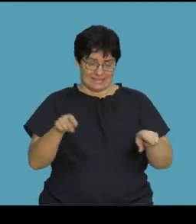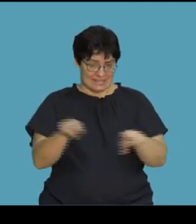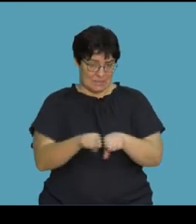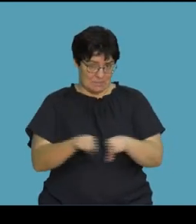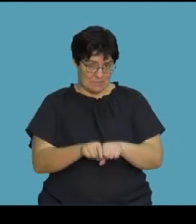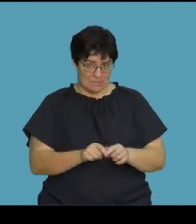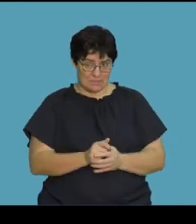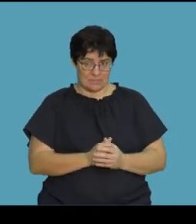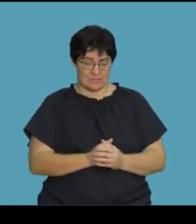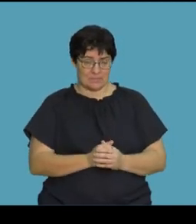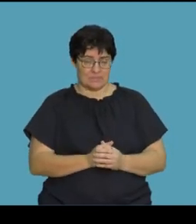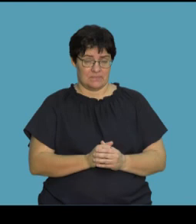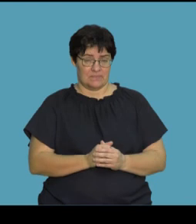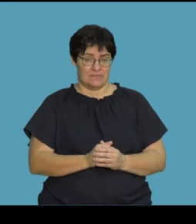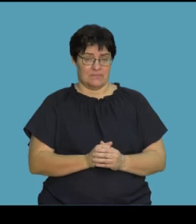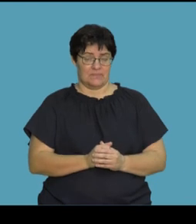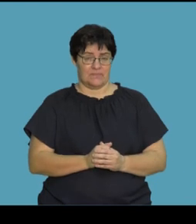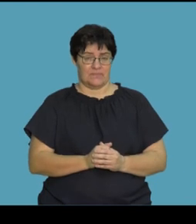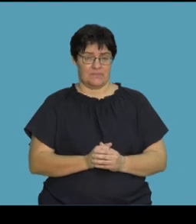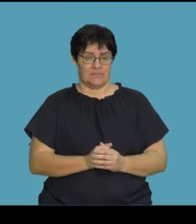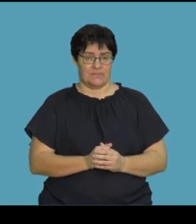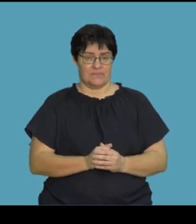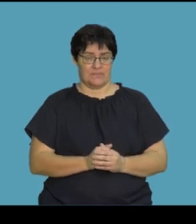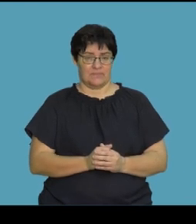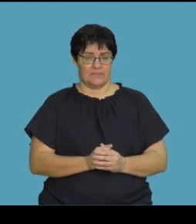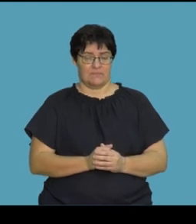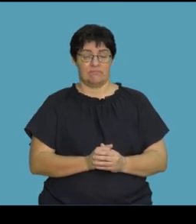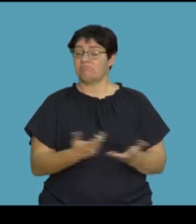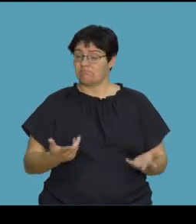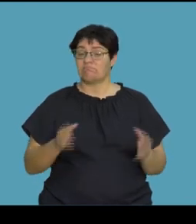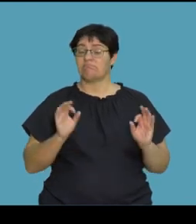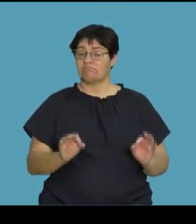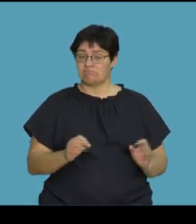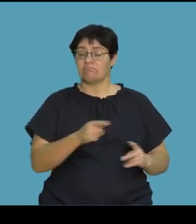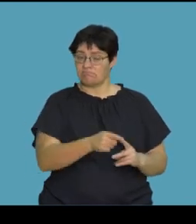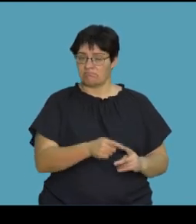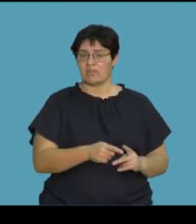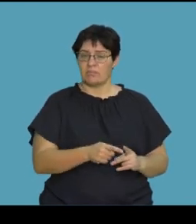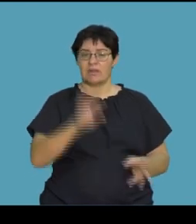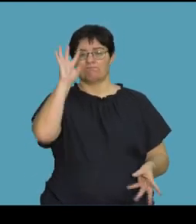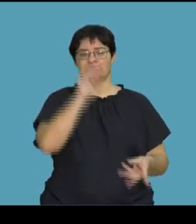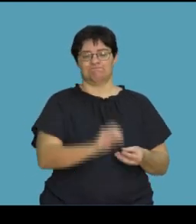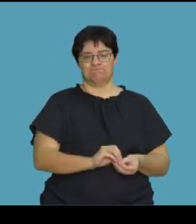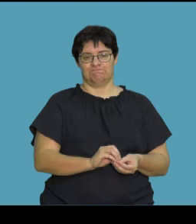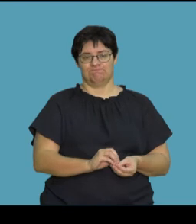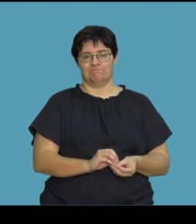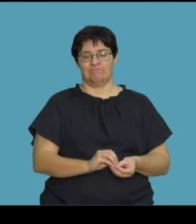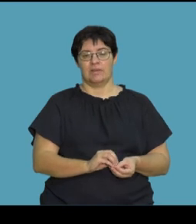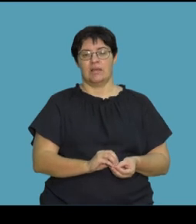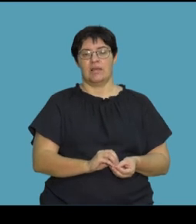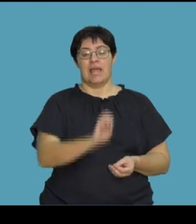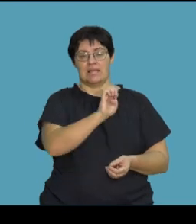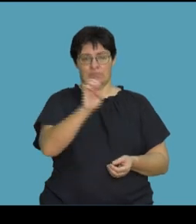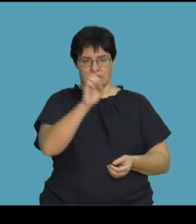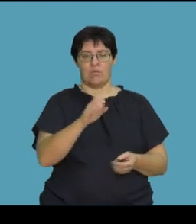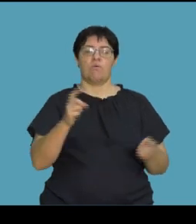be the same, base same, right? And then if that is the case, the conclusion will be